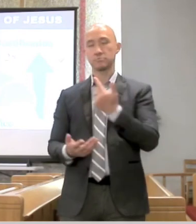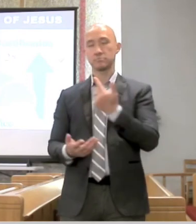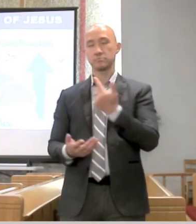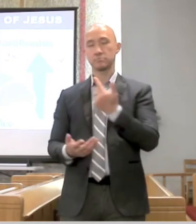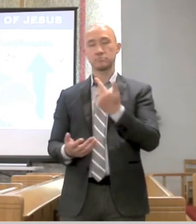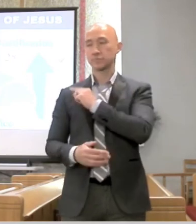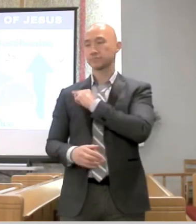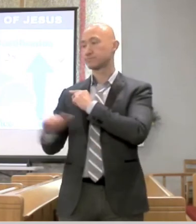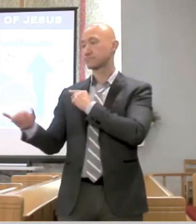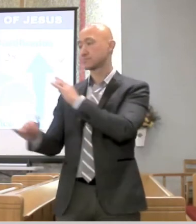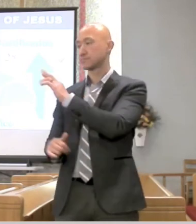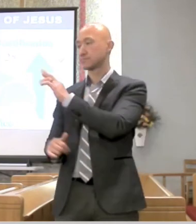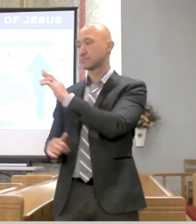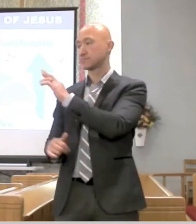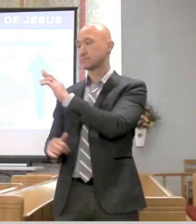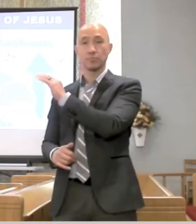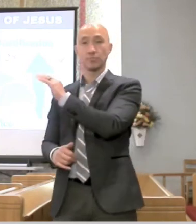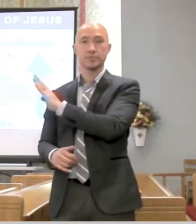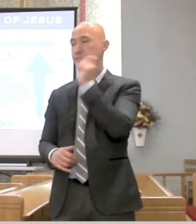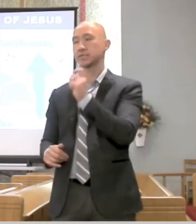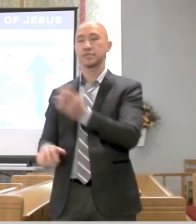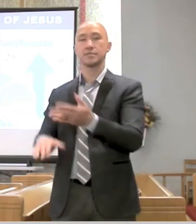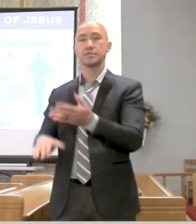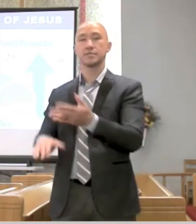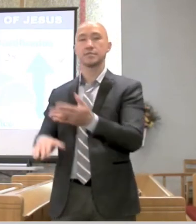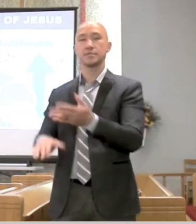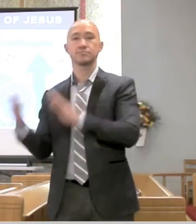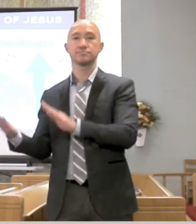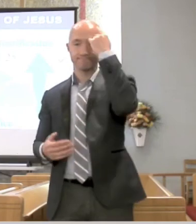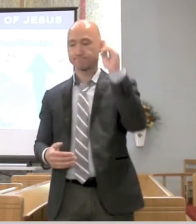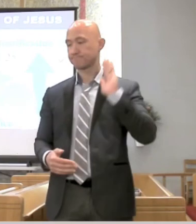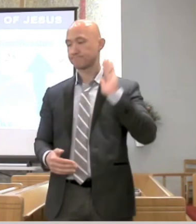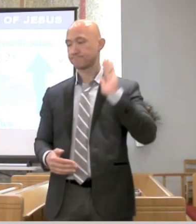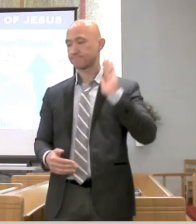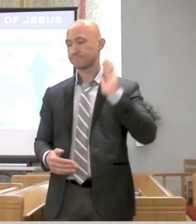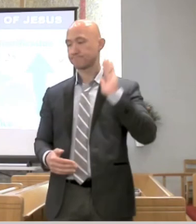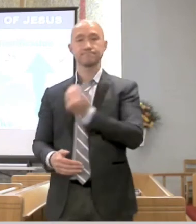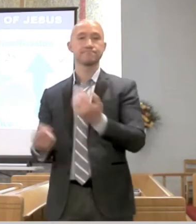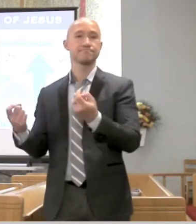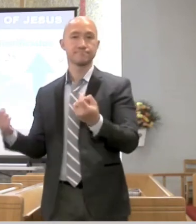there until the innocent Christ took my place.